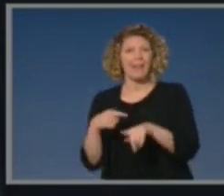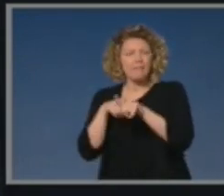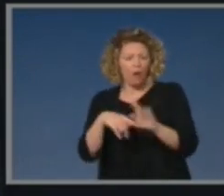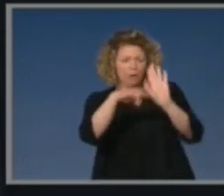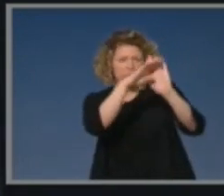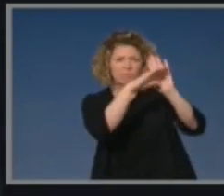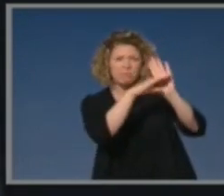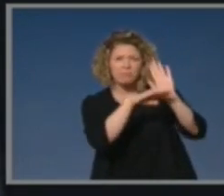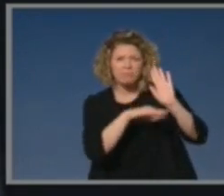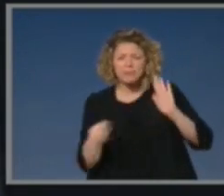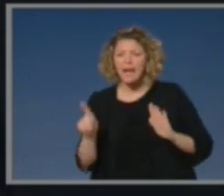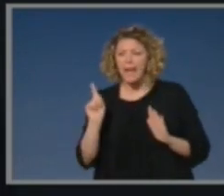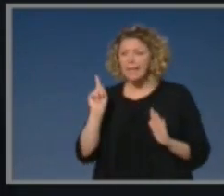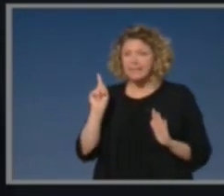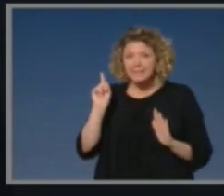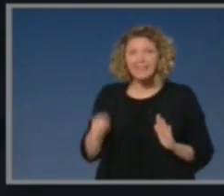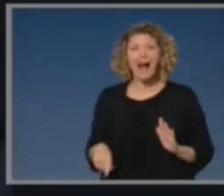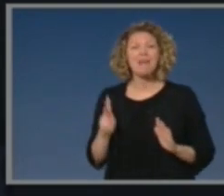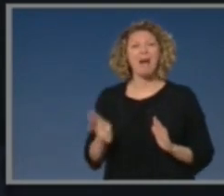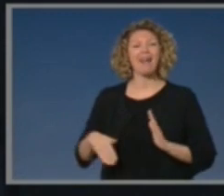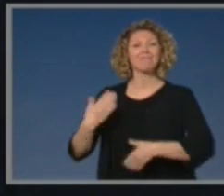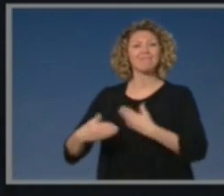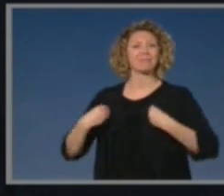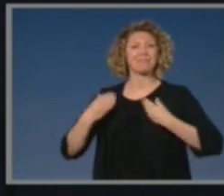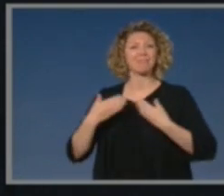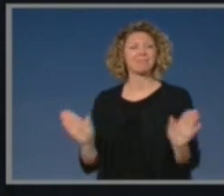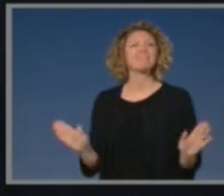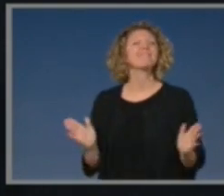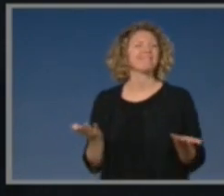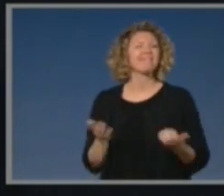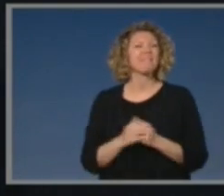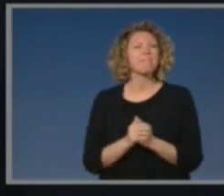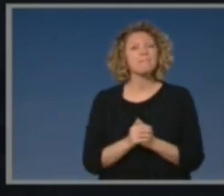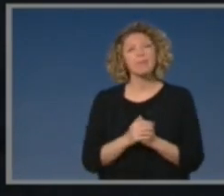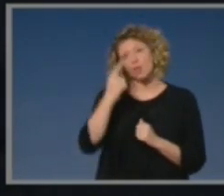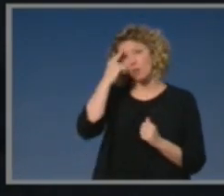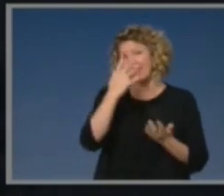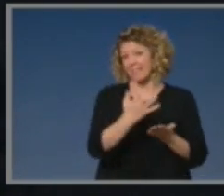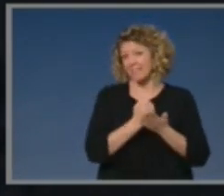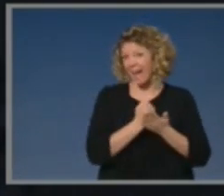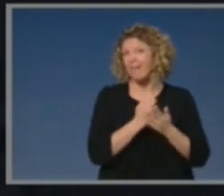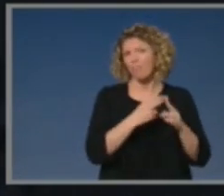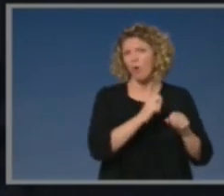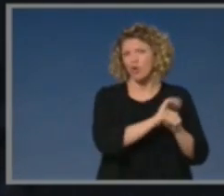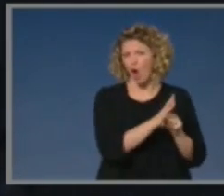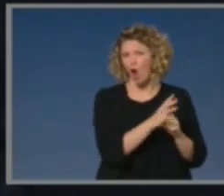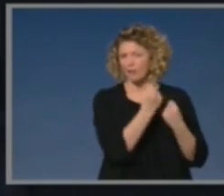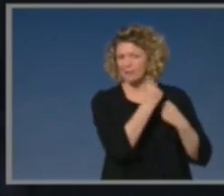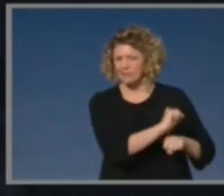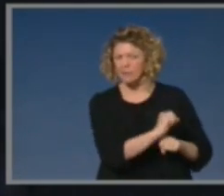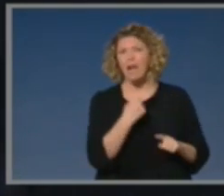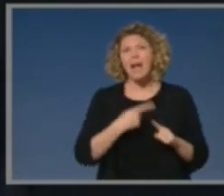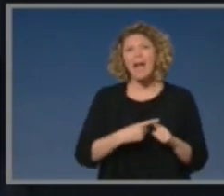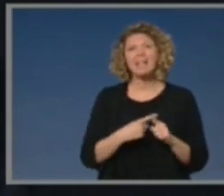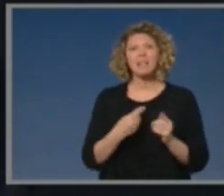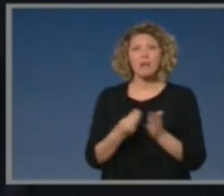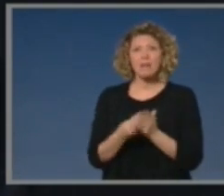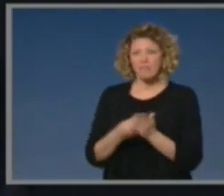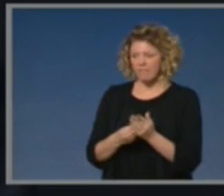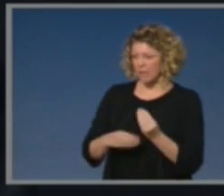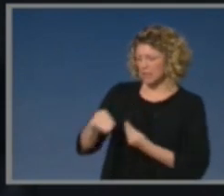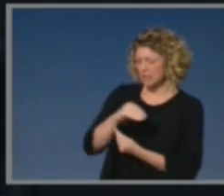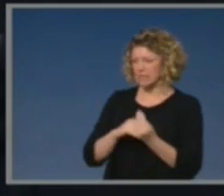their businesses back up and running, not only from a safety point of view, but also that they've got the ability to fund their businesses and get them